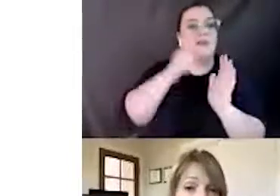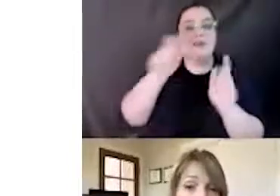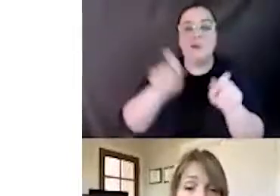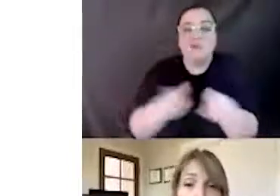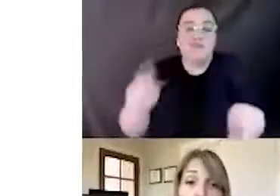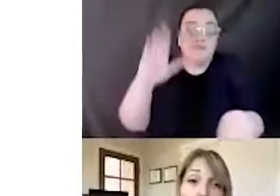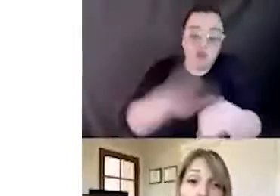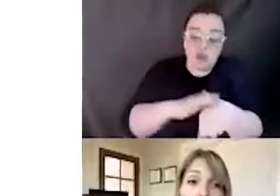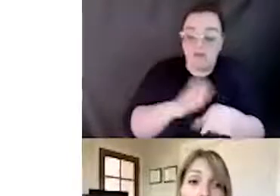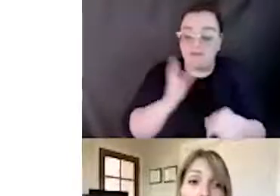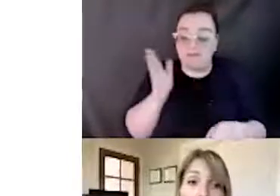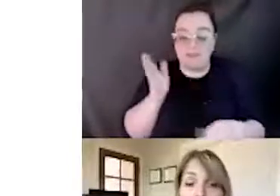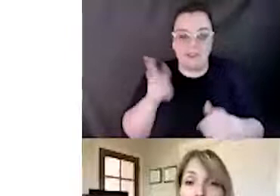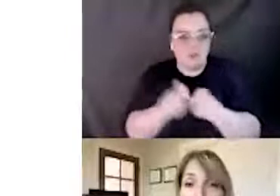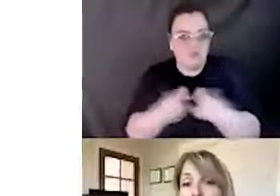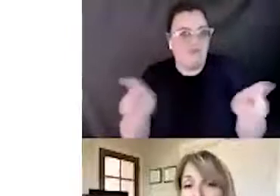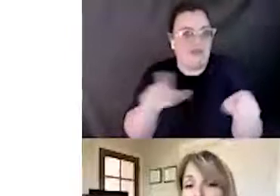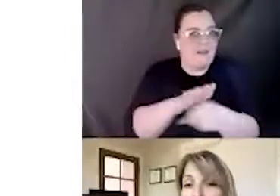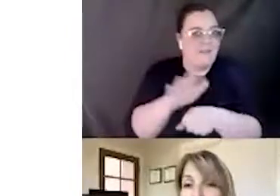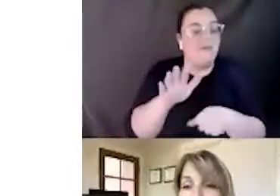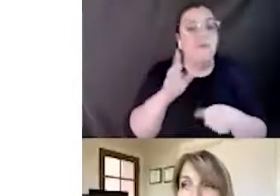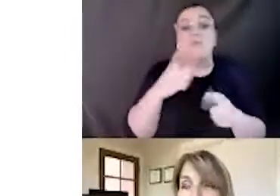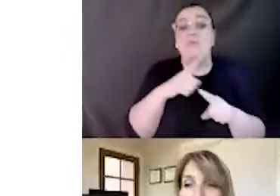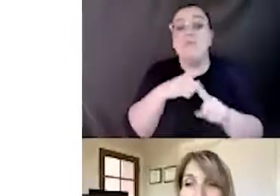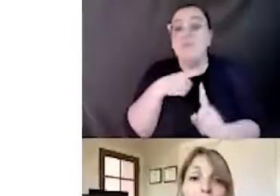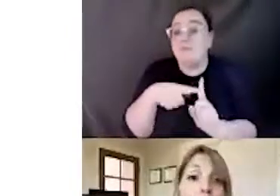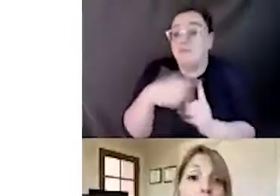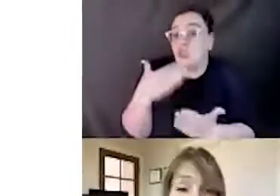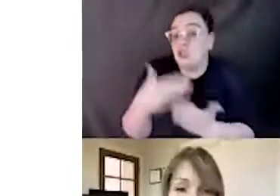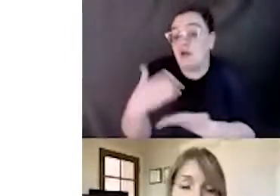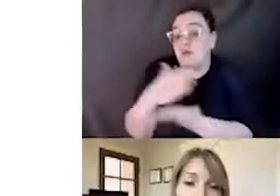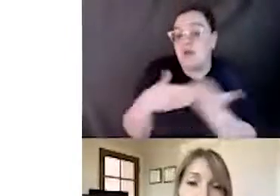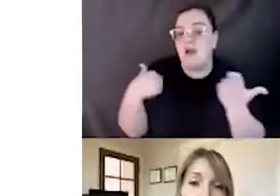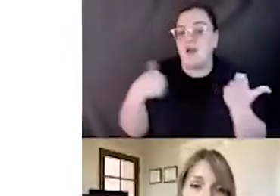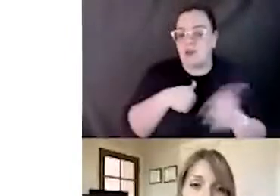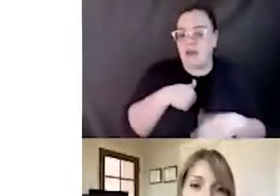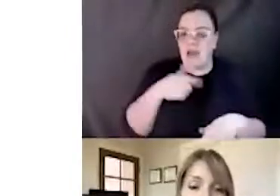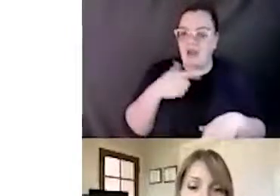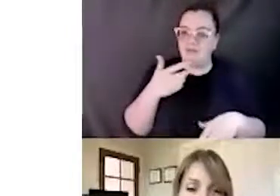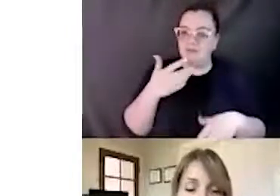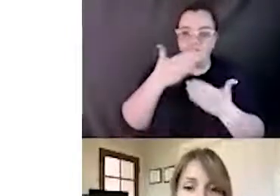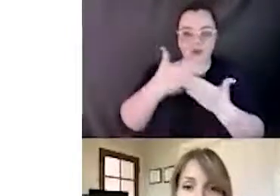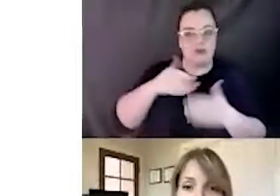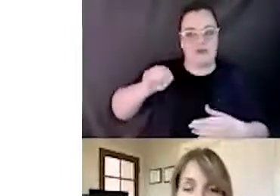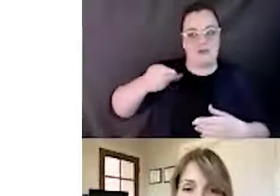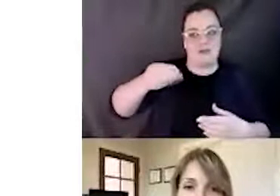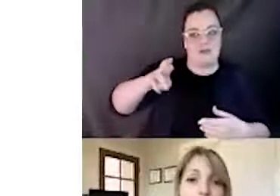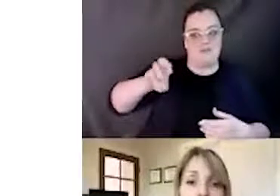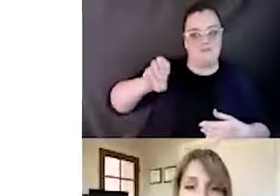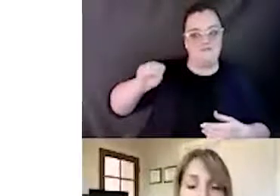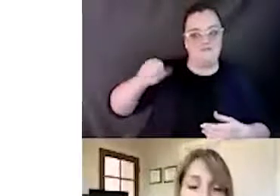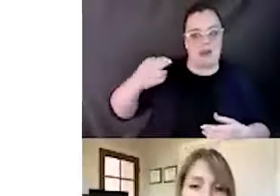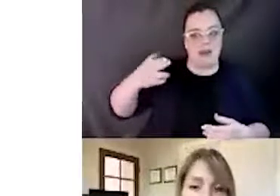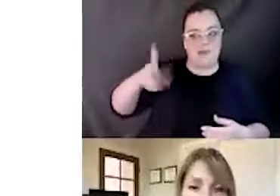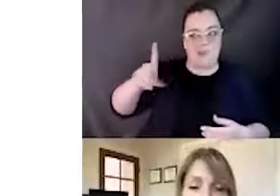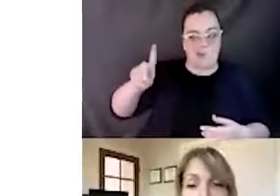have done. But the good thing is that we tend, because we have a pretty tolerant threshold, we tend to alert those people that